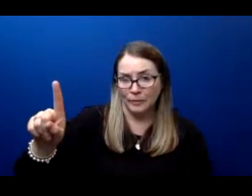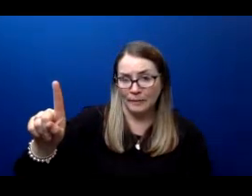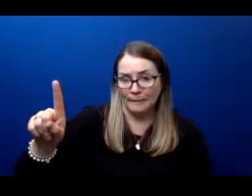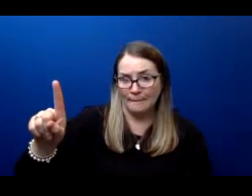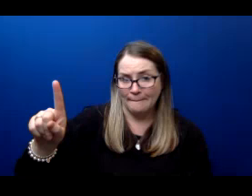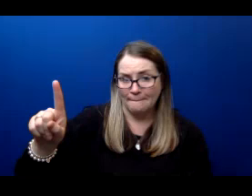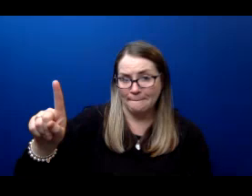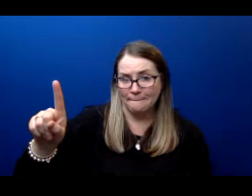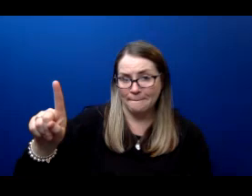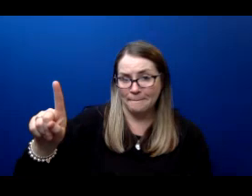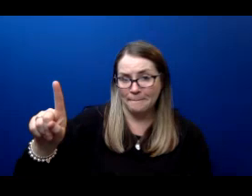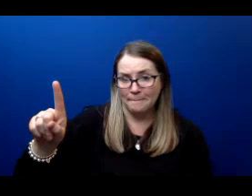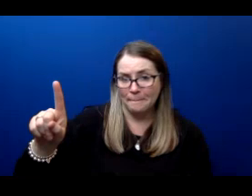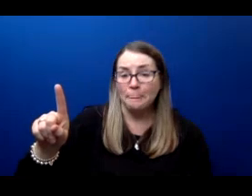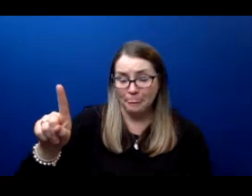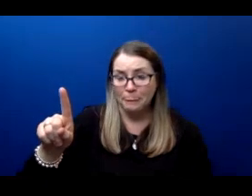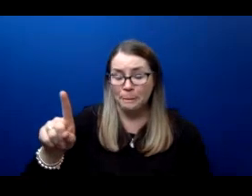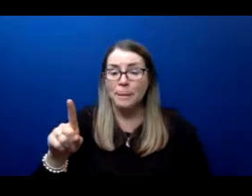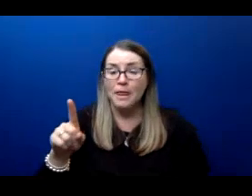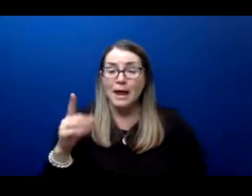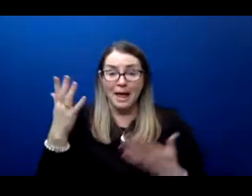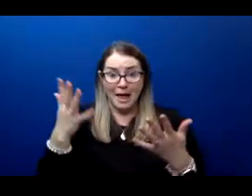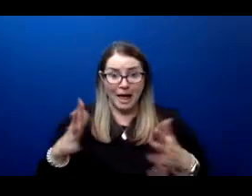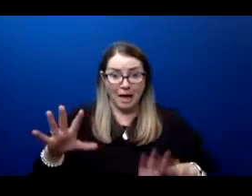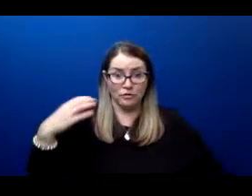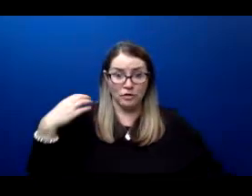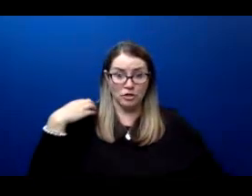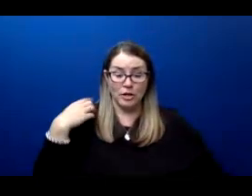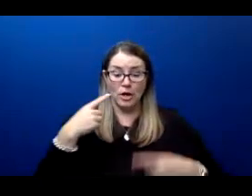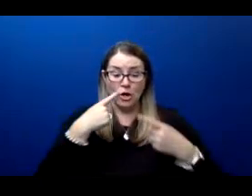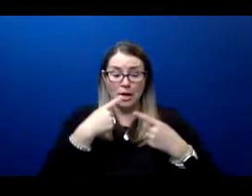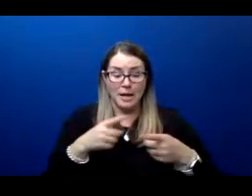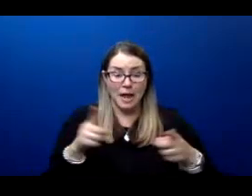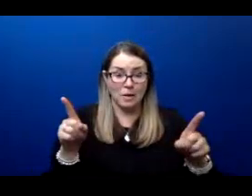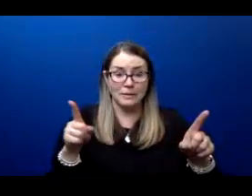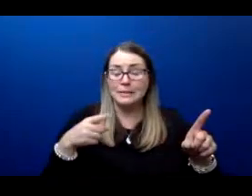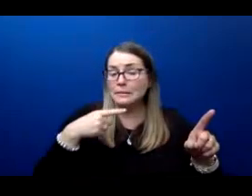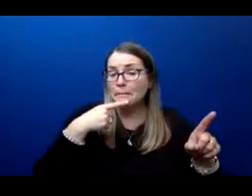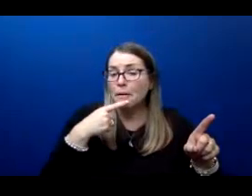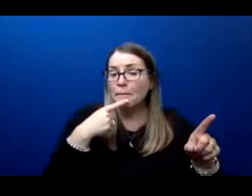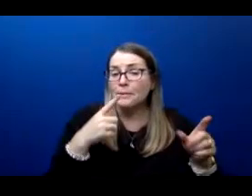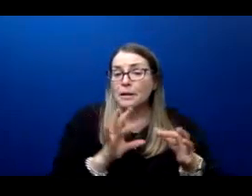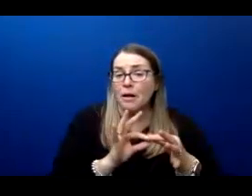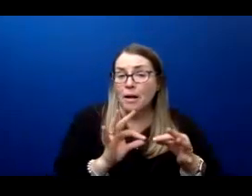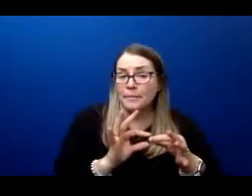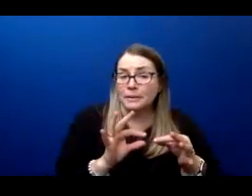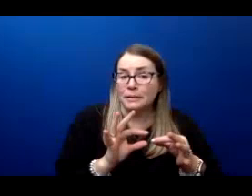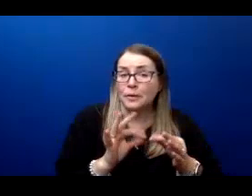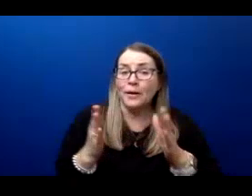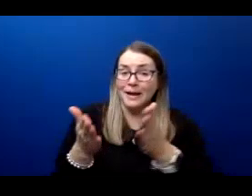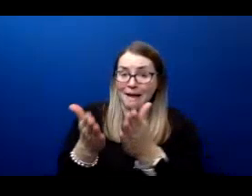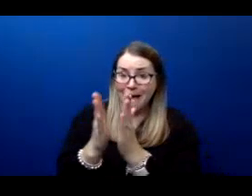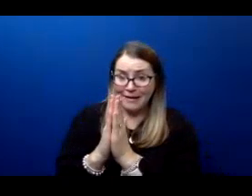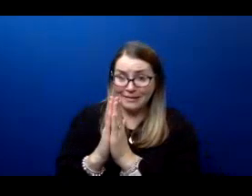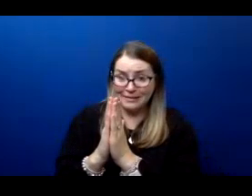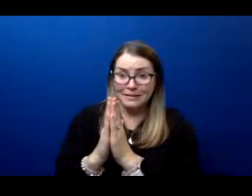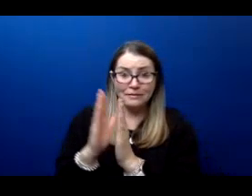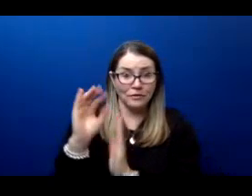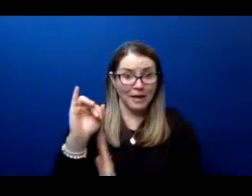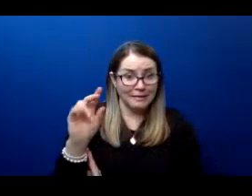775-321-6111 anytime after the chair announces the period of public comment. When prompted to provide the meeting